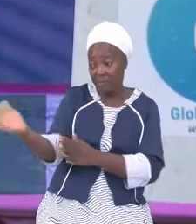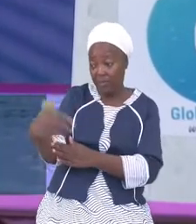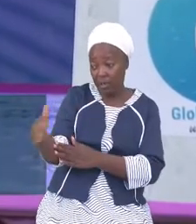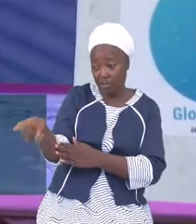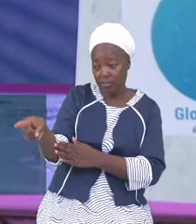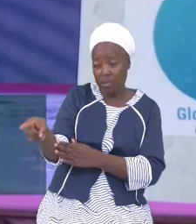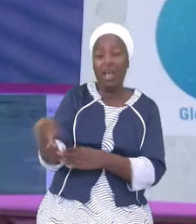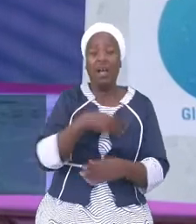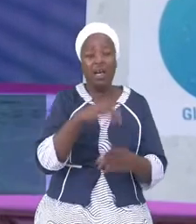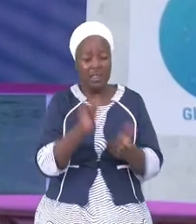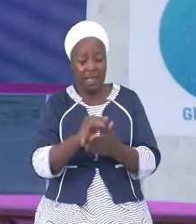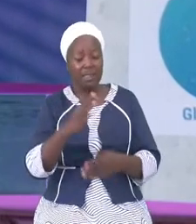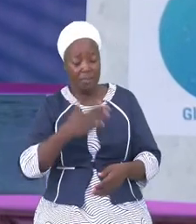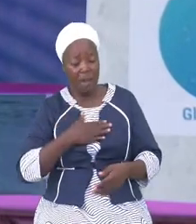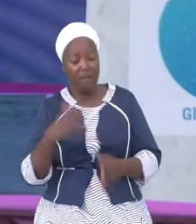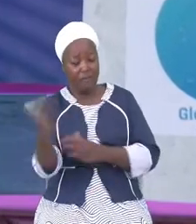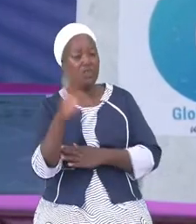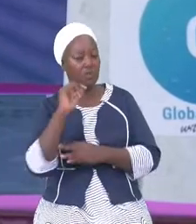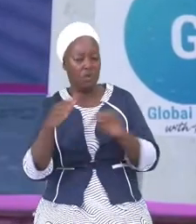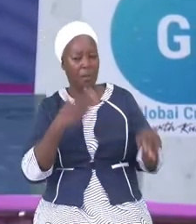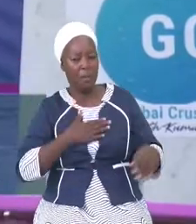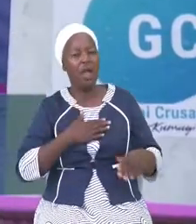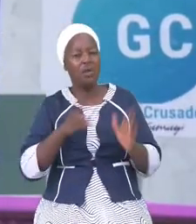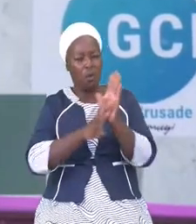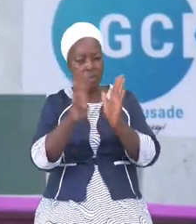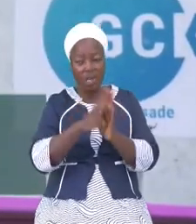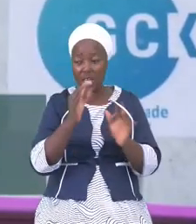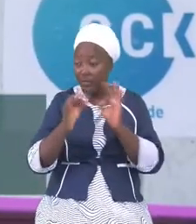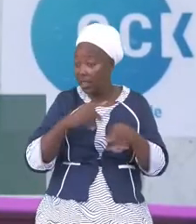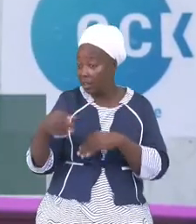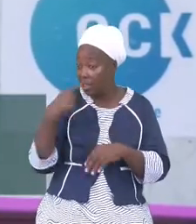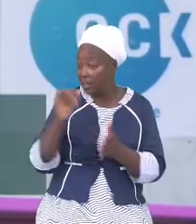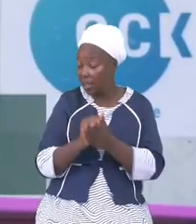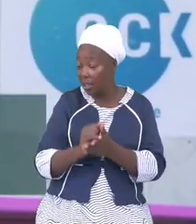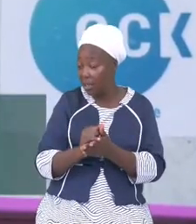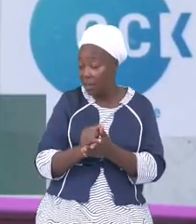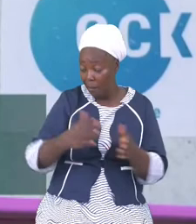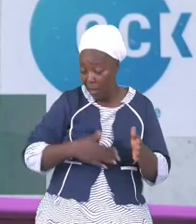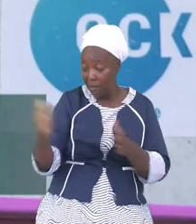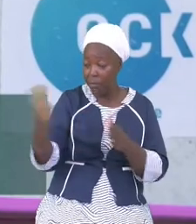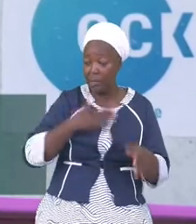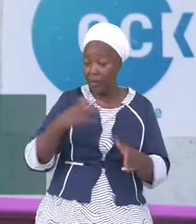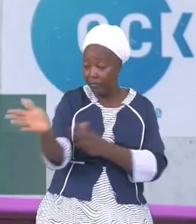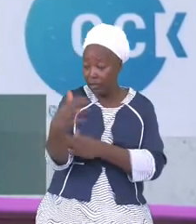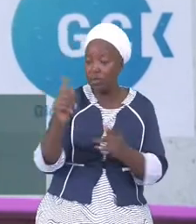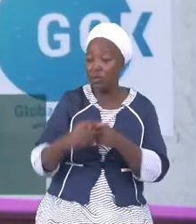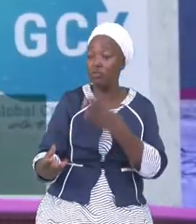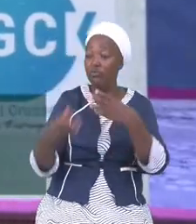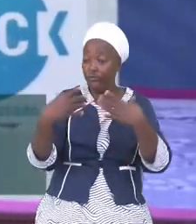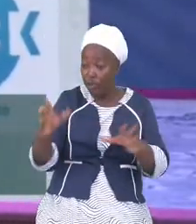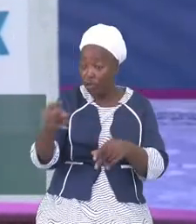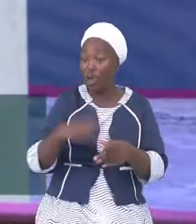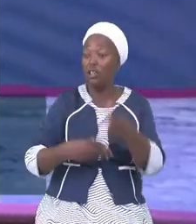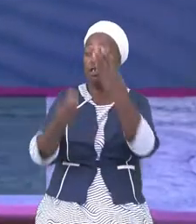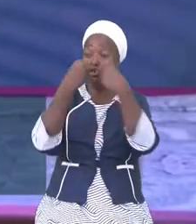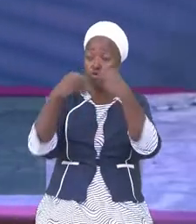will will do my will. If I tell that will to eat you up, you are finished. This is